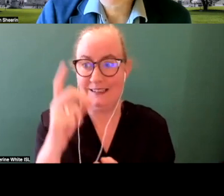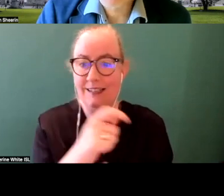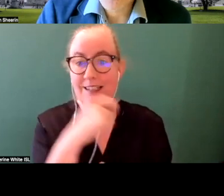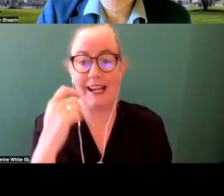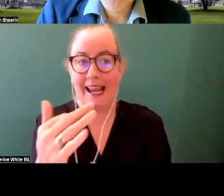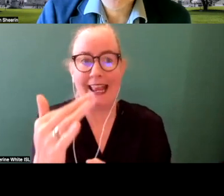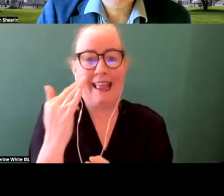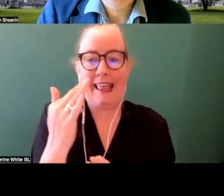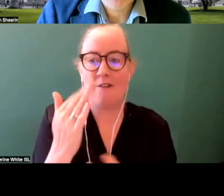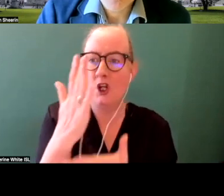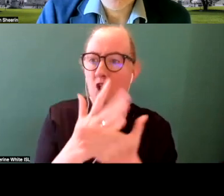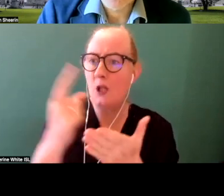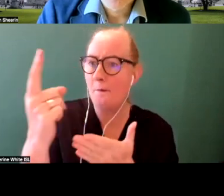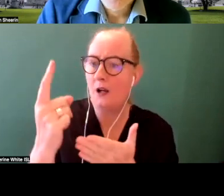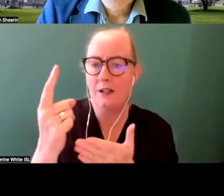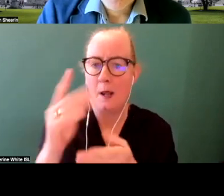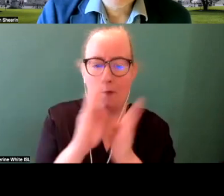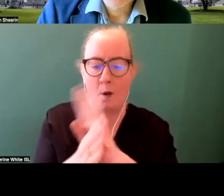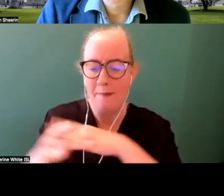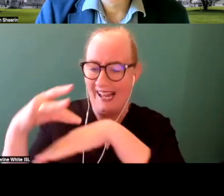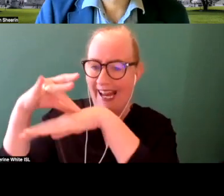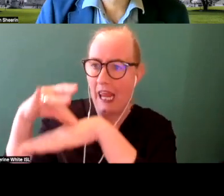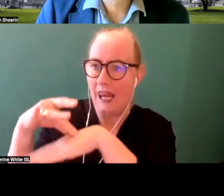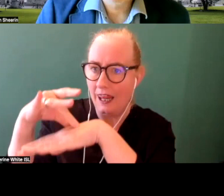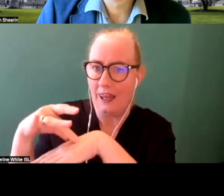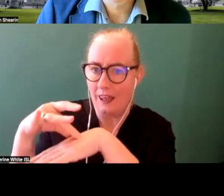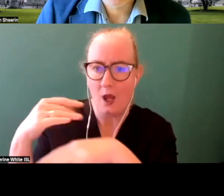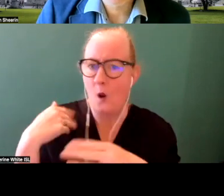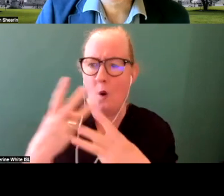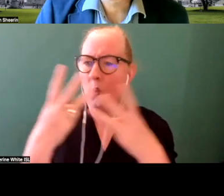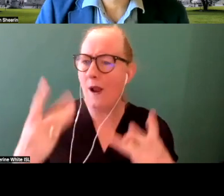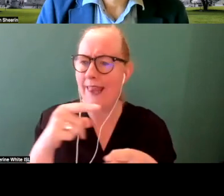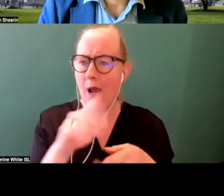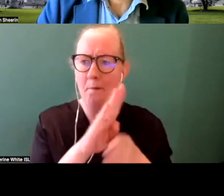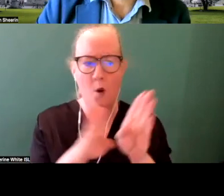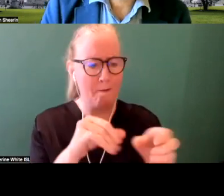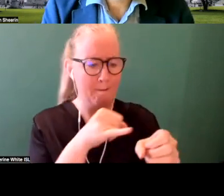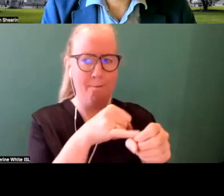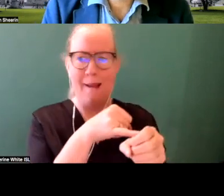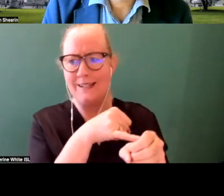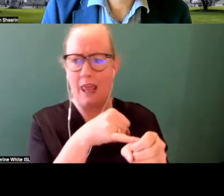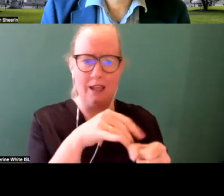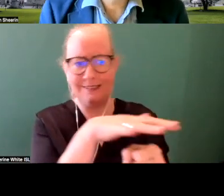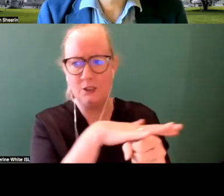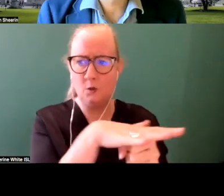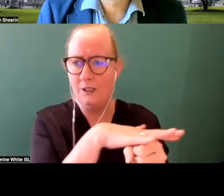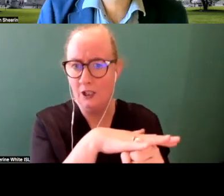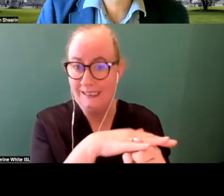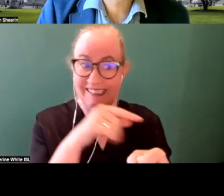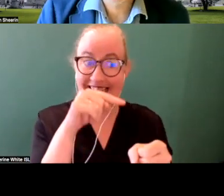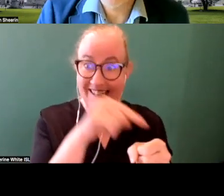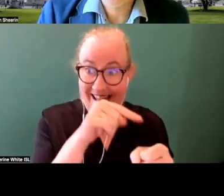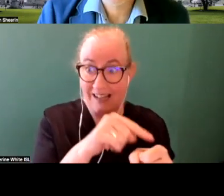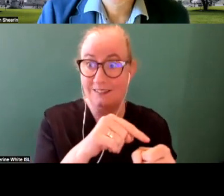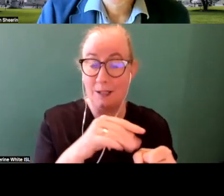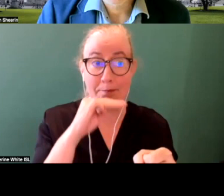somebody becomes ill, we don't want this to become a medical setting. So that may play a role in the person